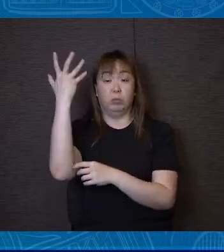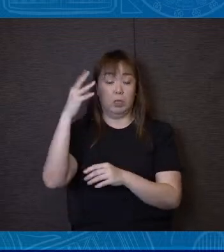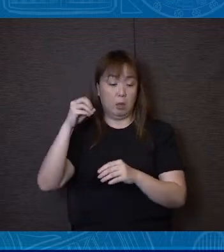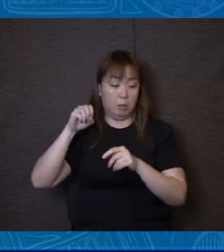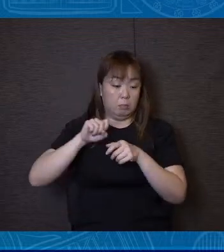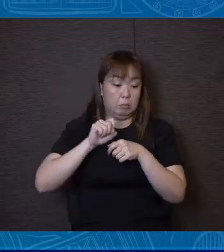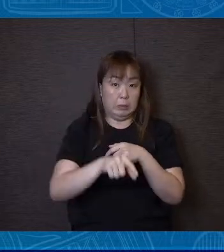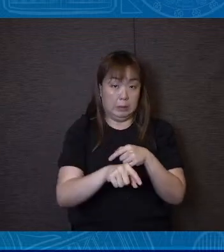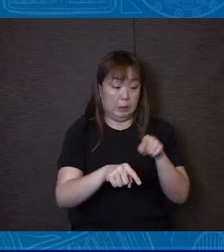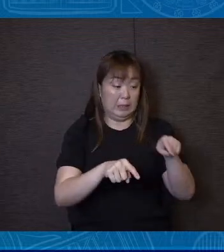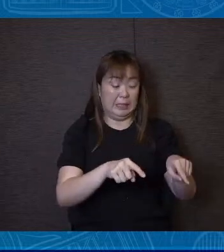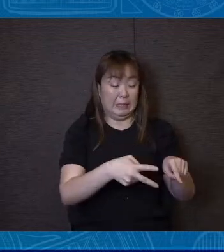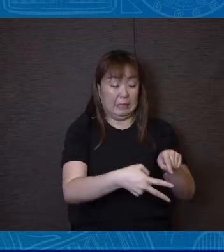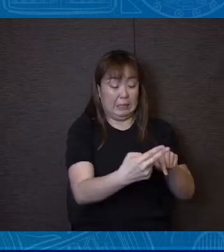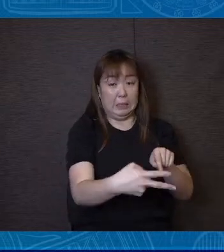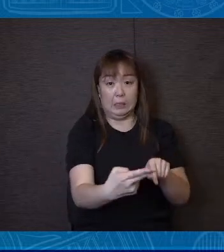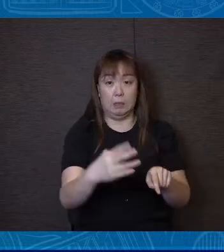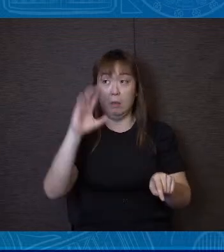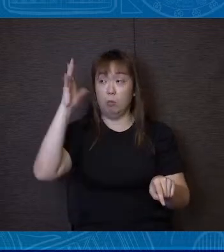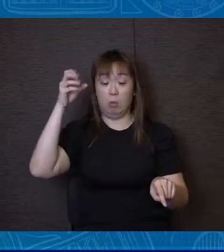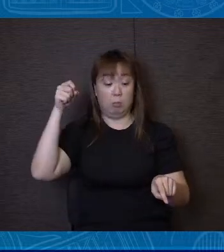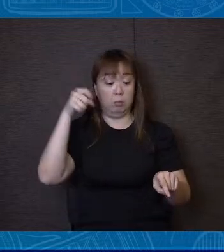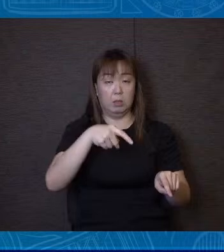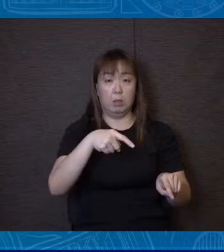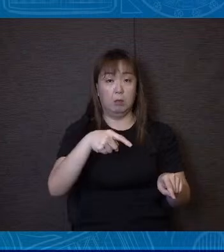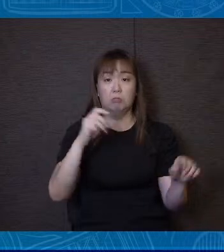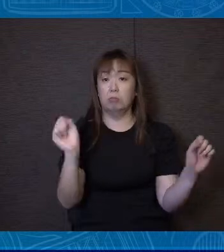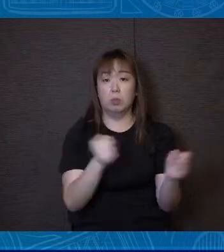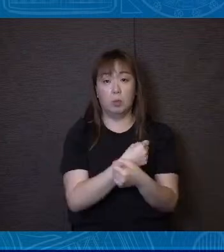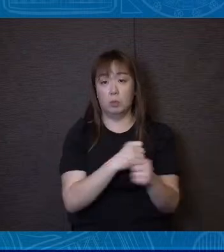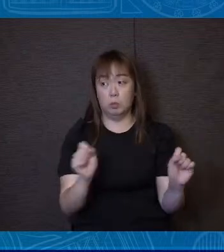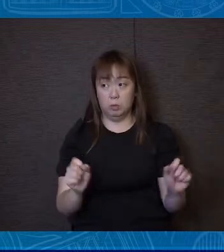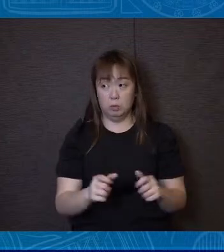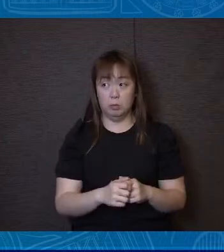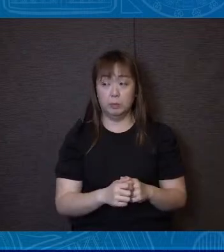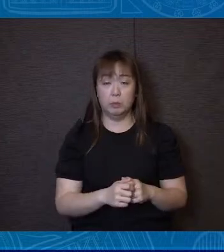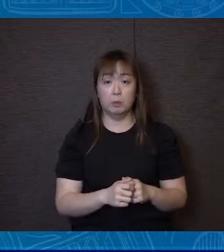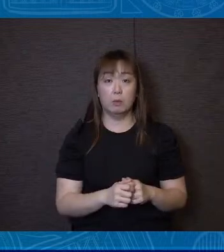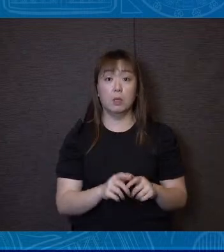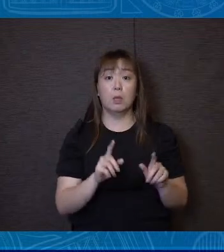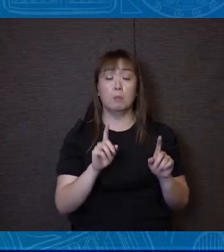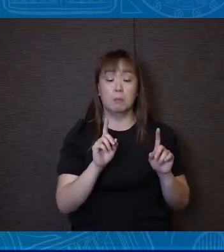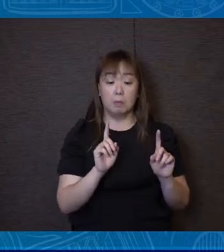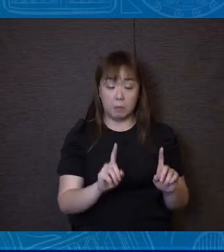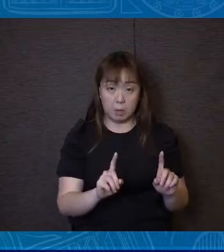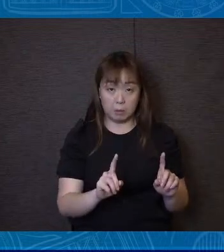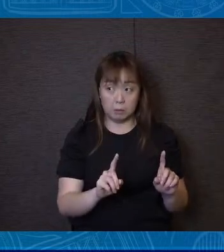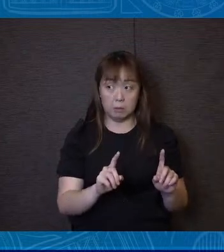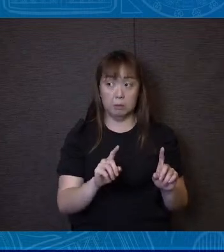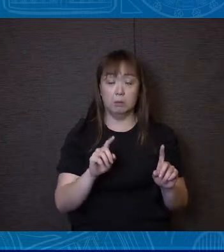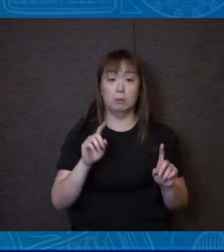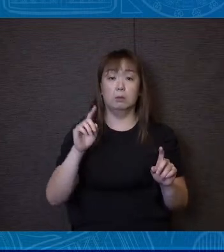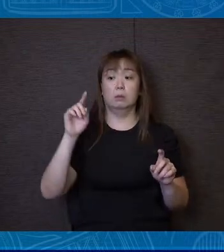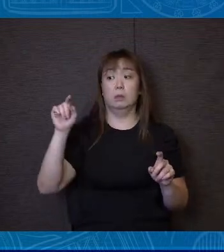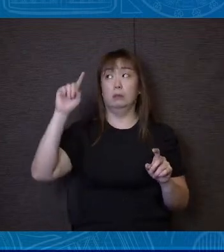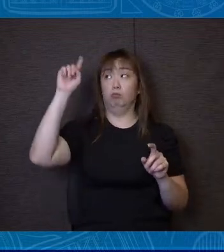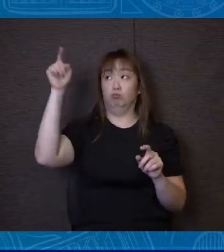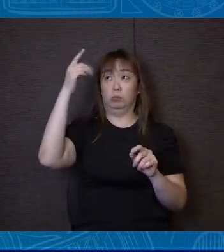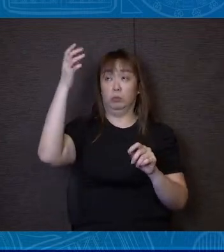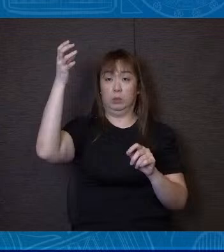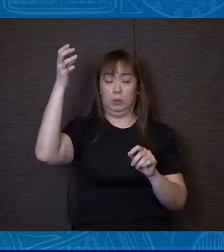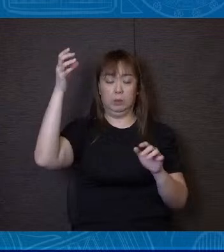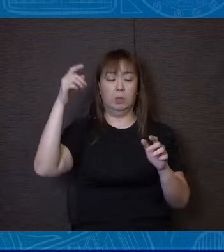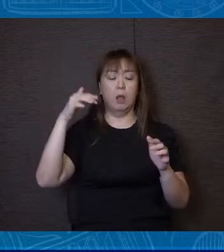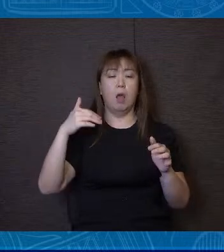when you do not have the network or the network is down. But with direct-to-device, you know that you have